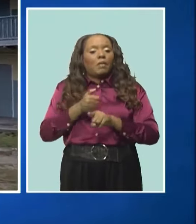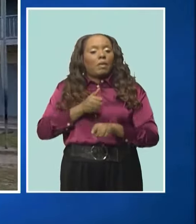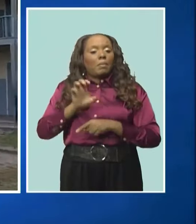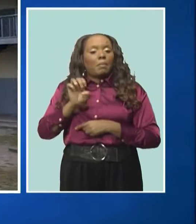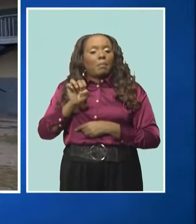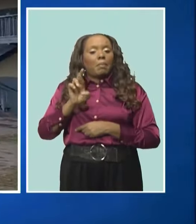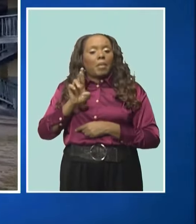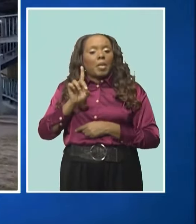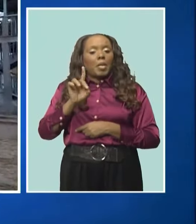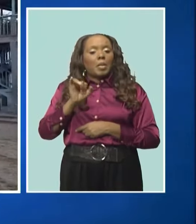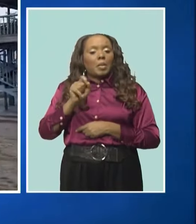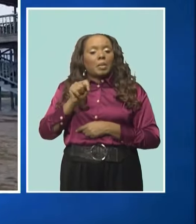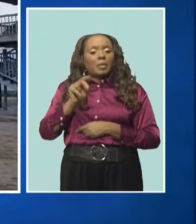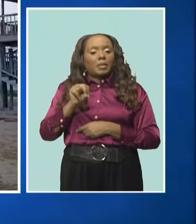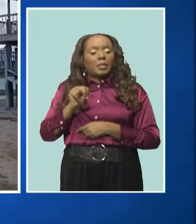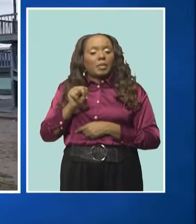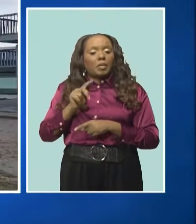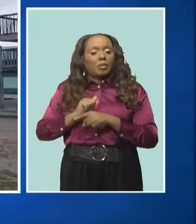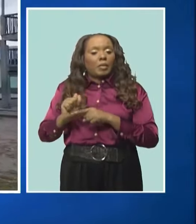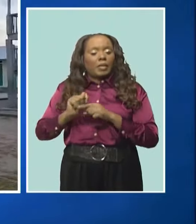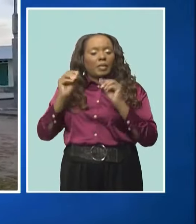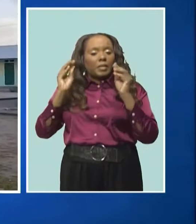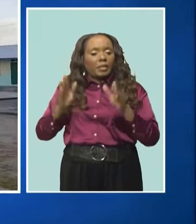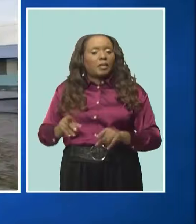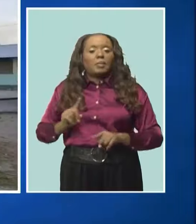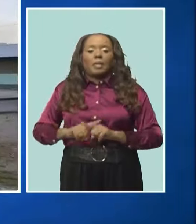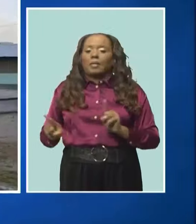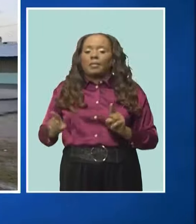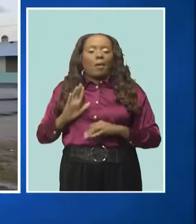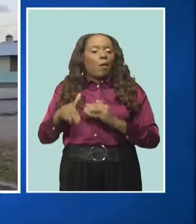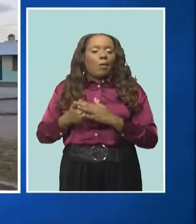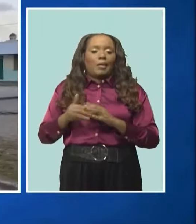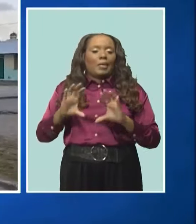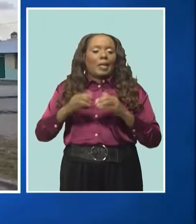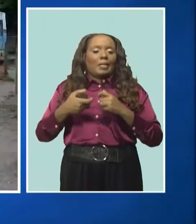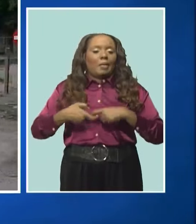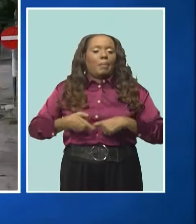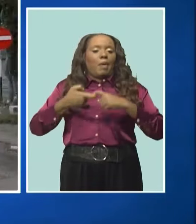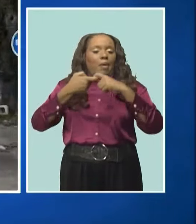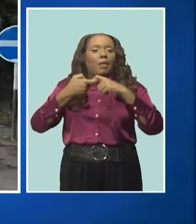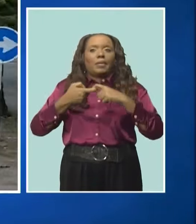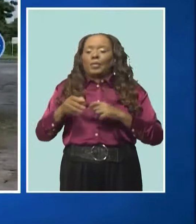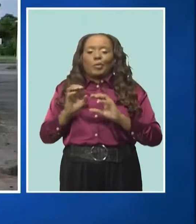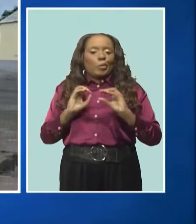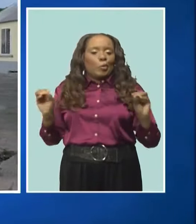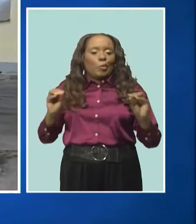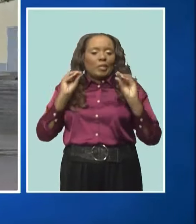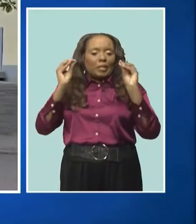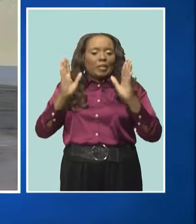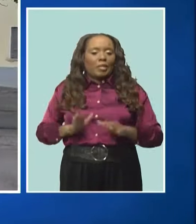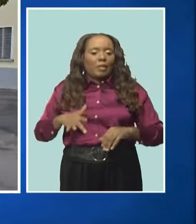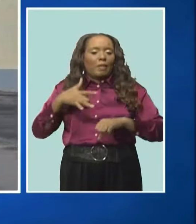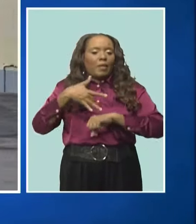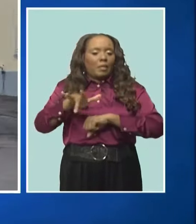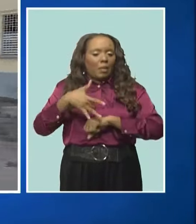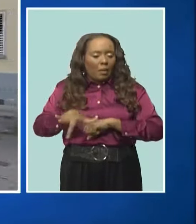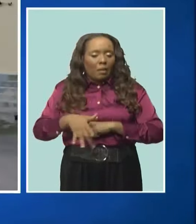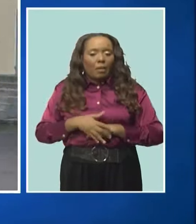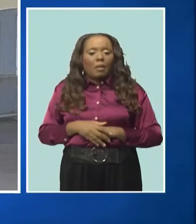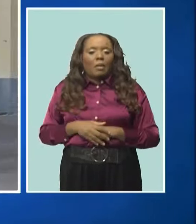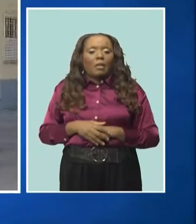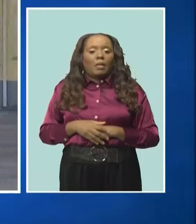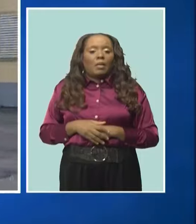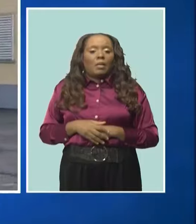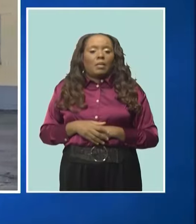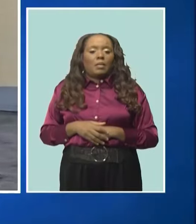was unsuccessful as classes had already been suspended for the semester. By 10:25 this morning, only